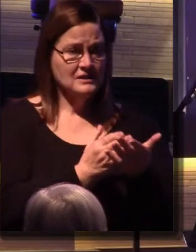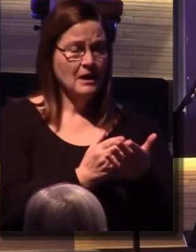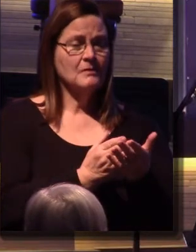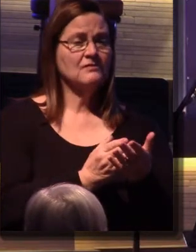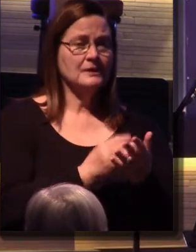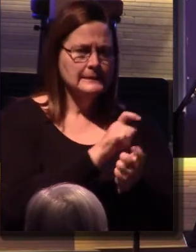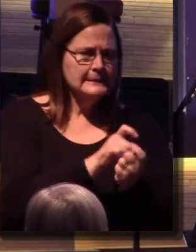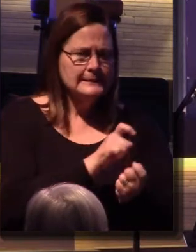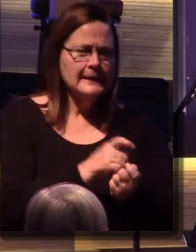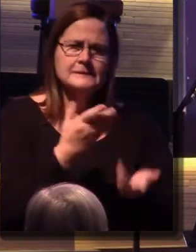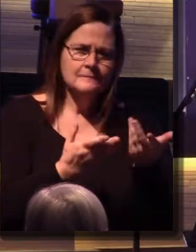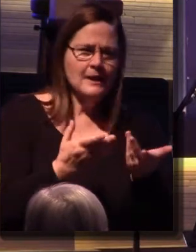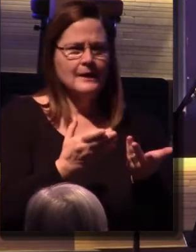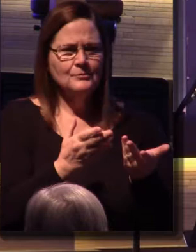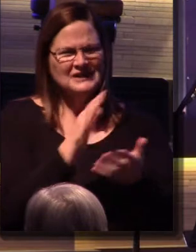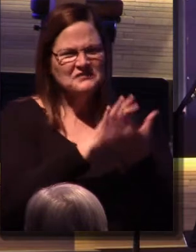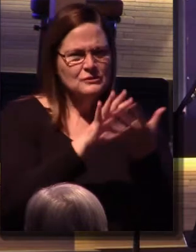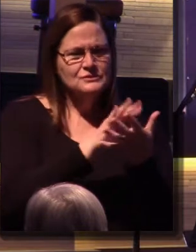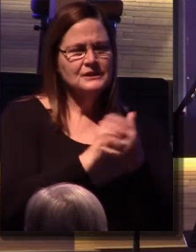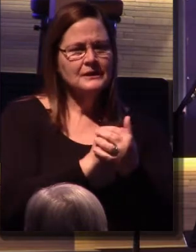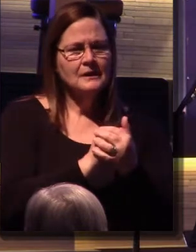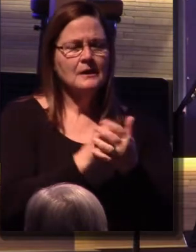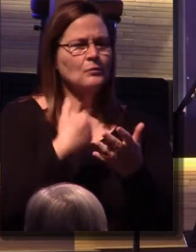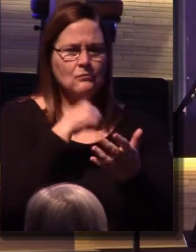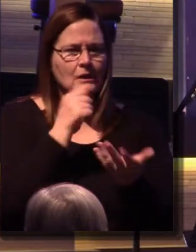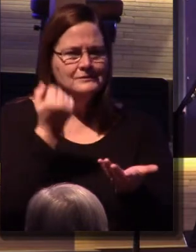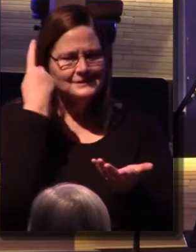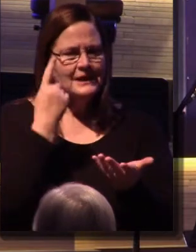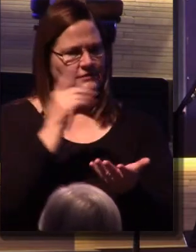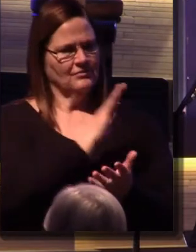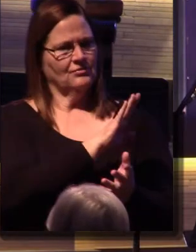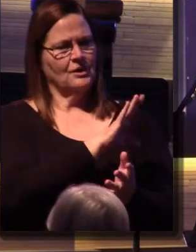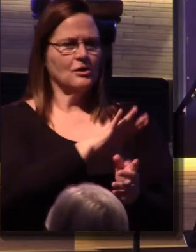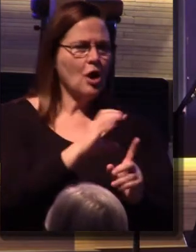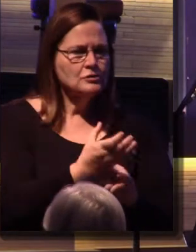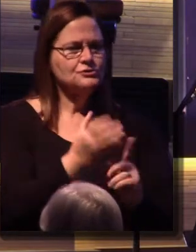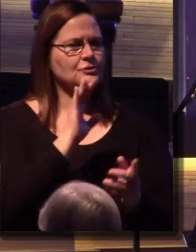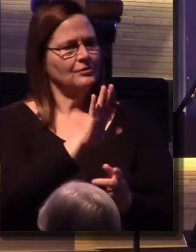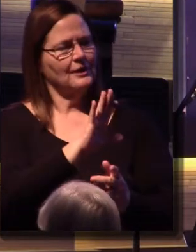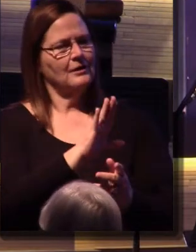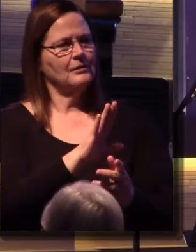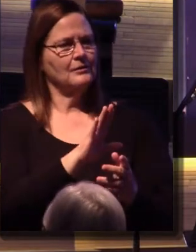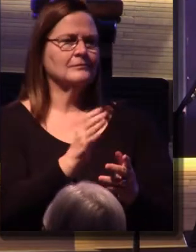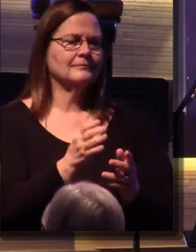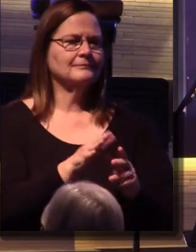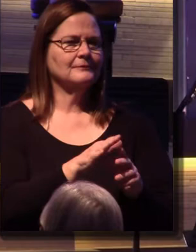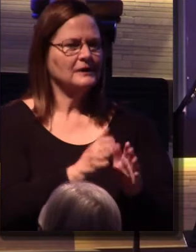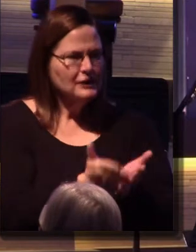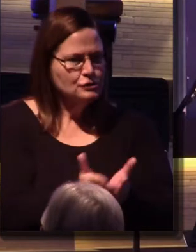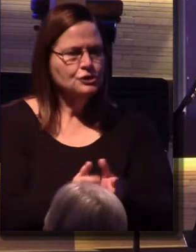of the details may confuse us or may be obscure to us because we don't understand the culture or the